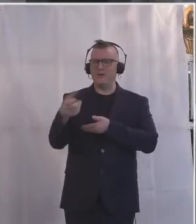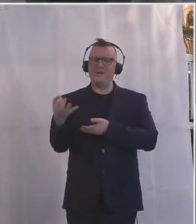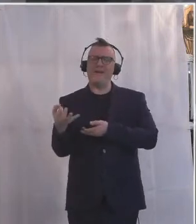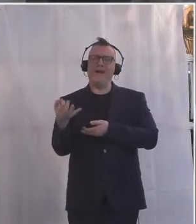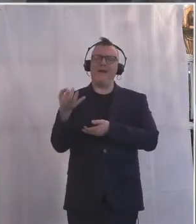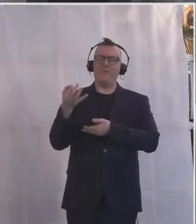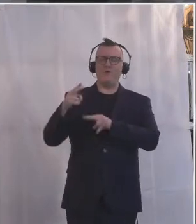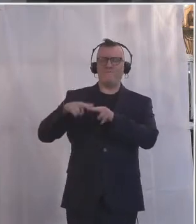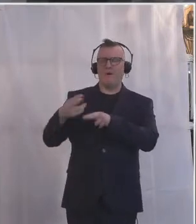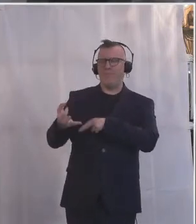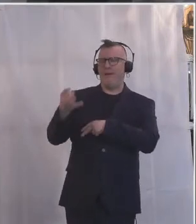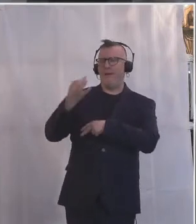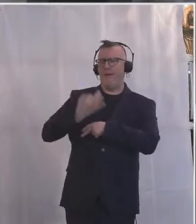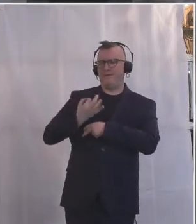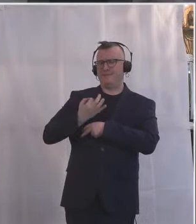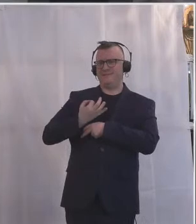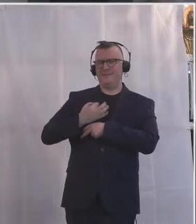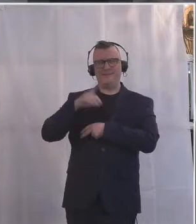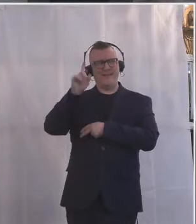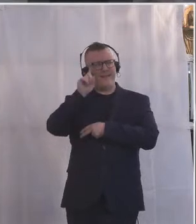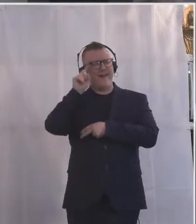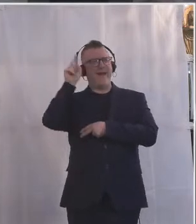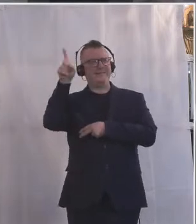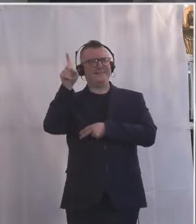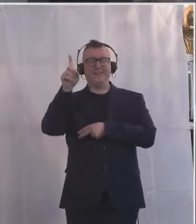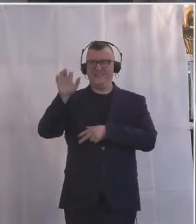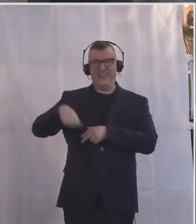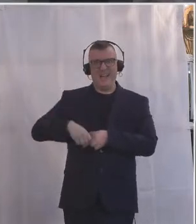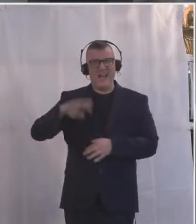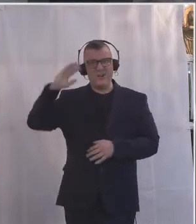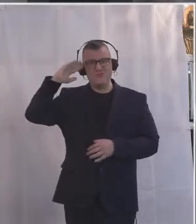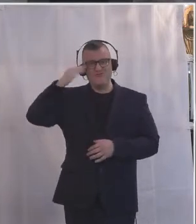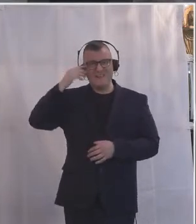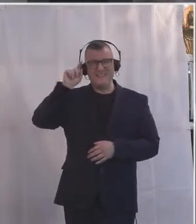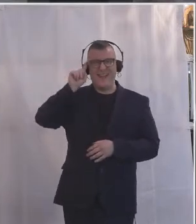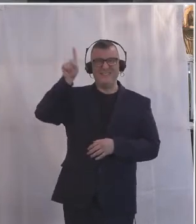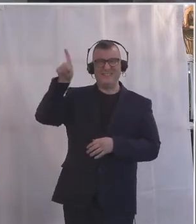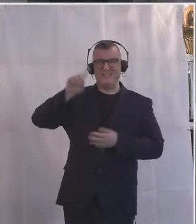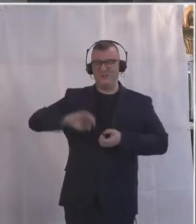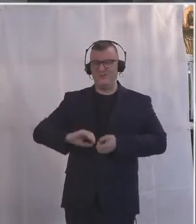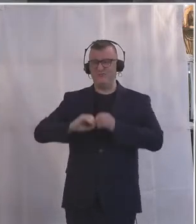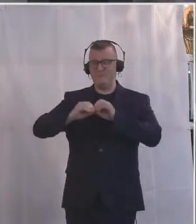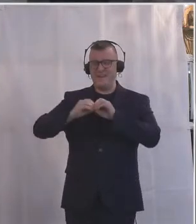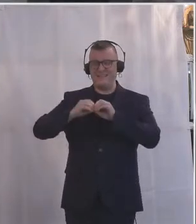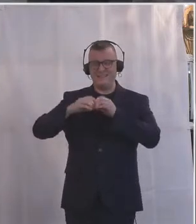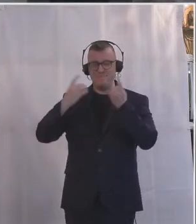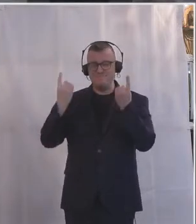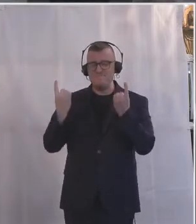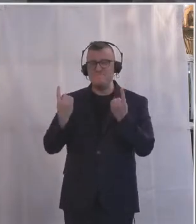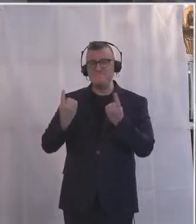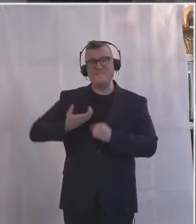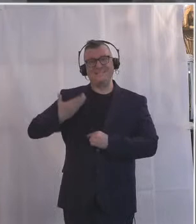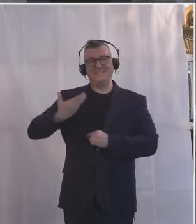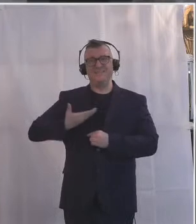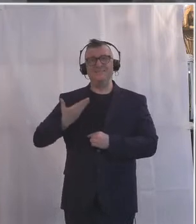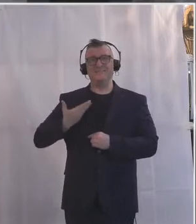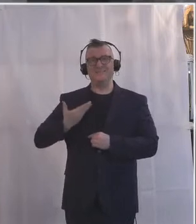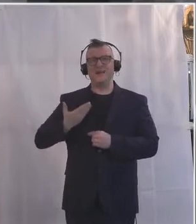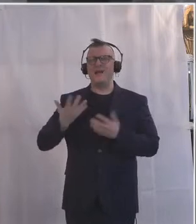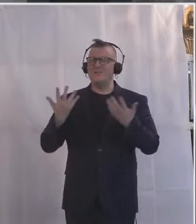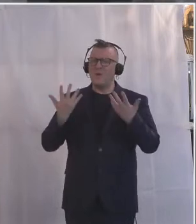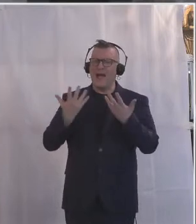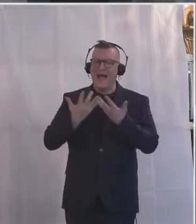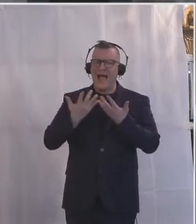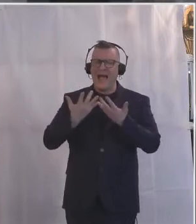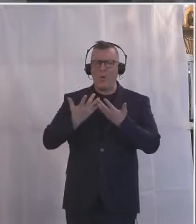then having this idea. It's a crazy idea. of turning it into a business. So how do you